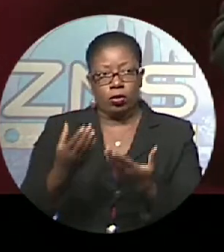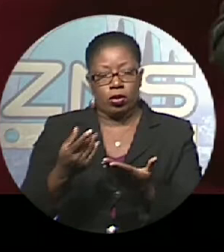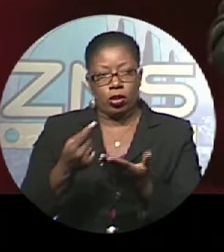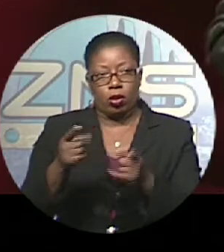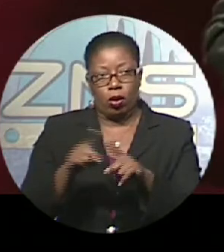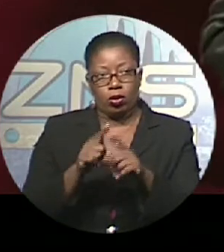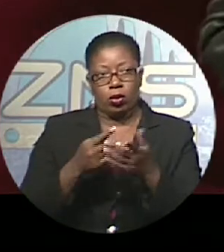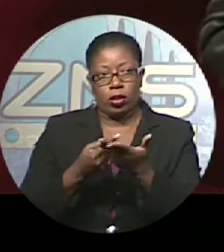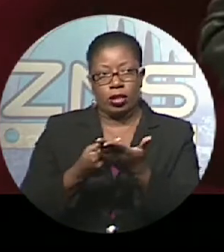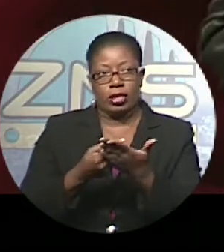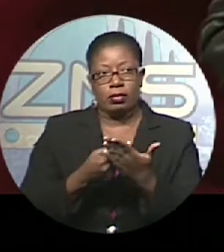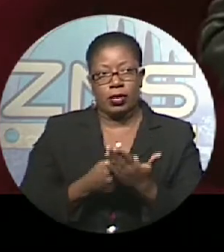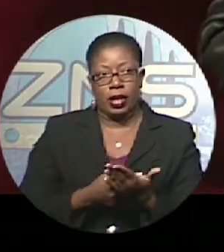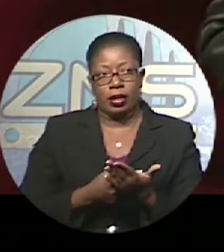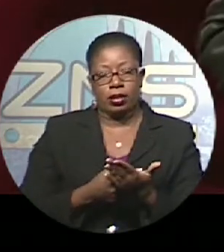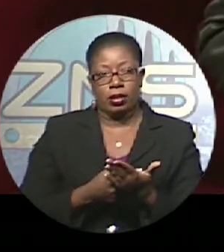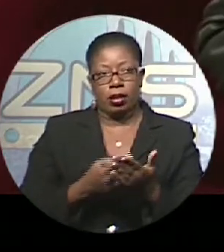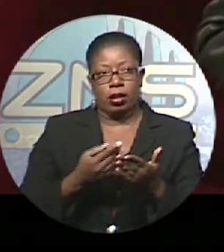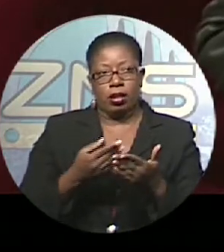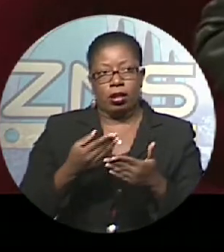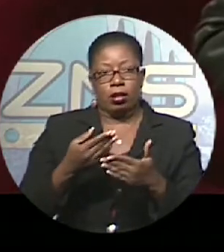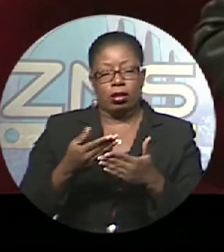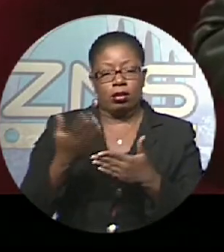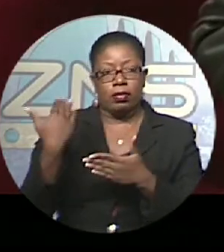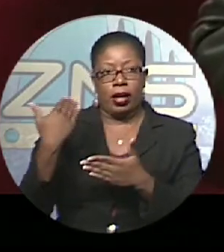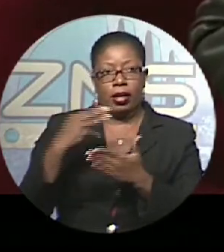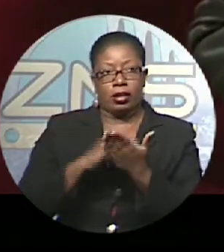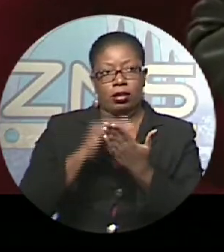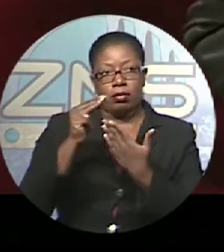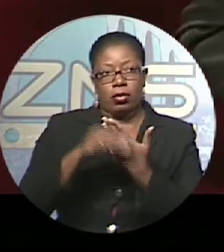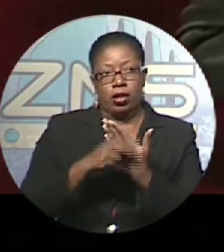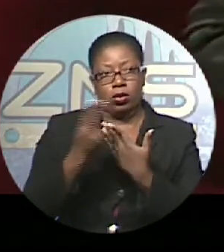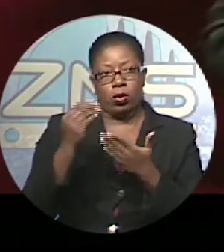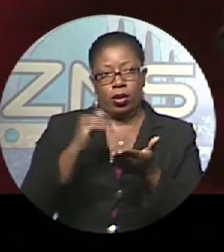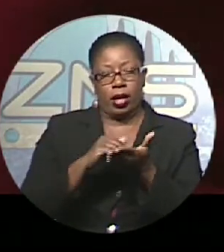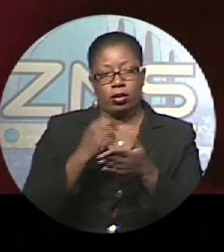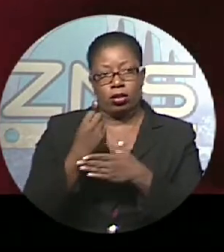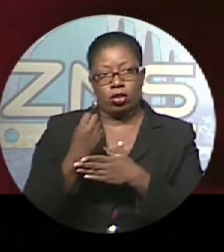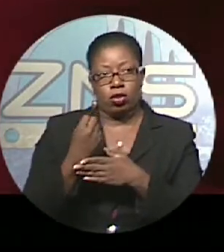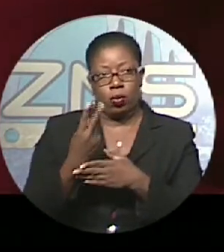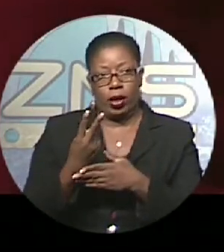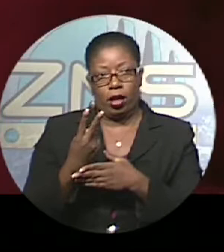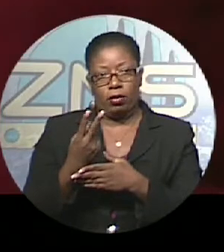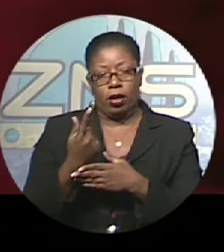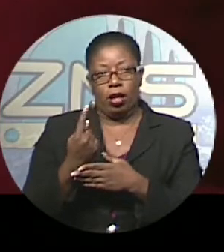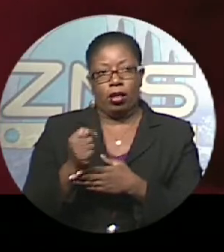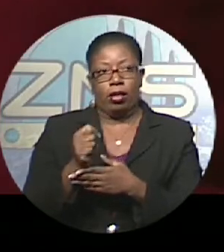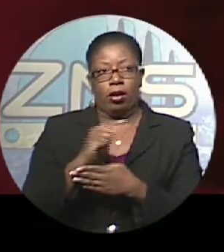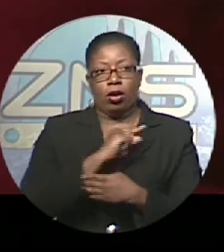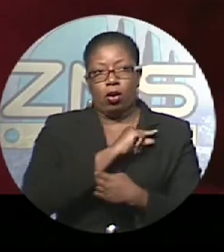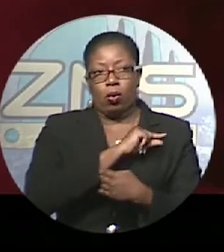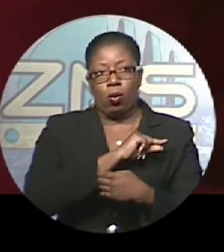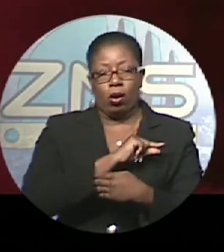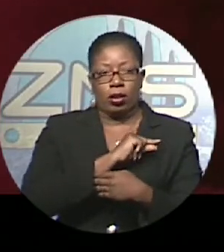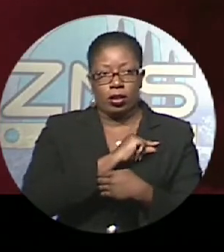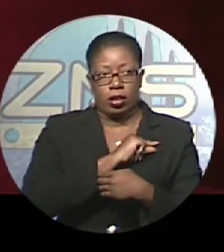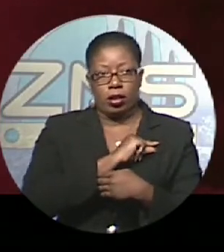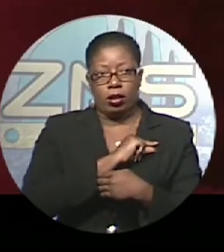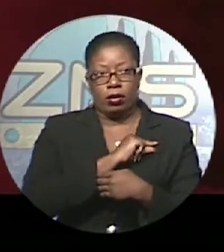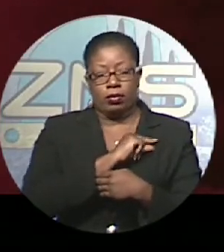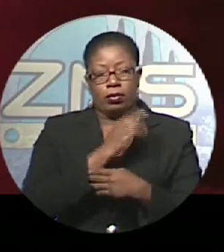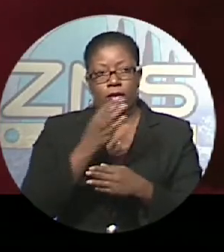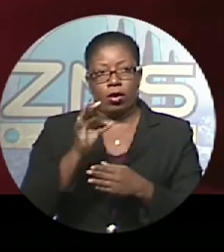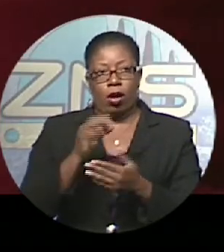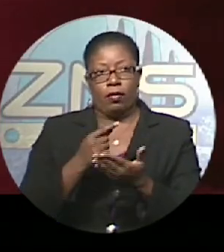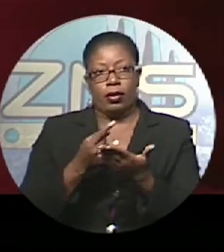this place since May 2012, the quality and tone of the